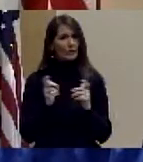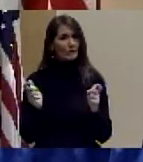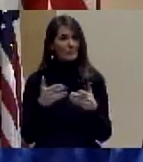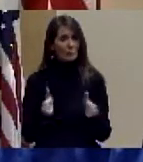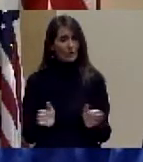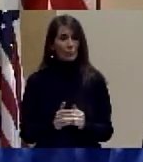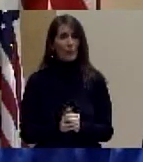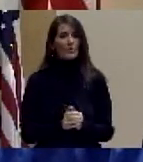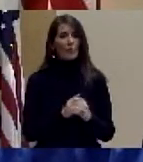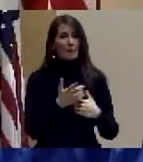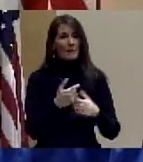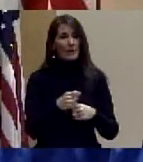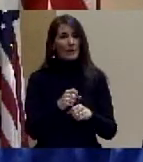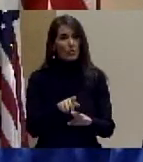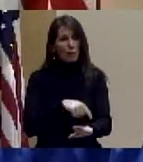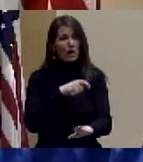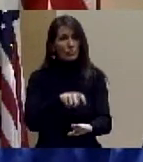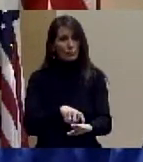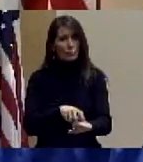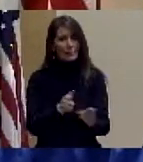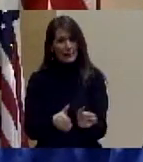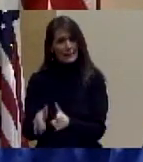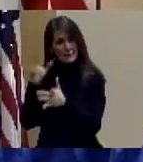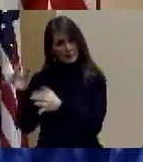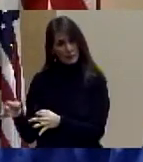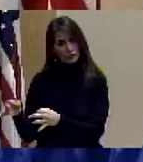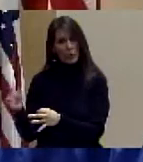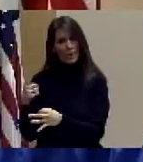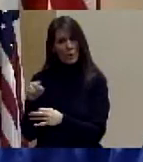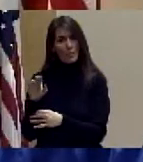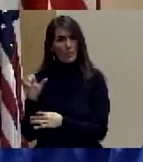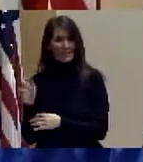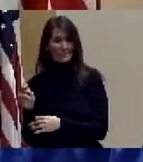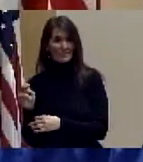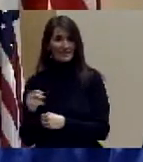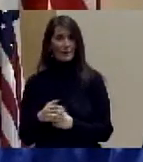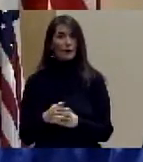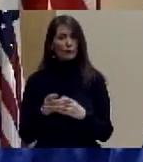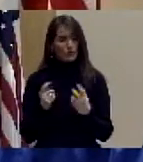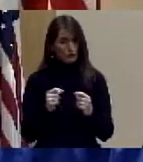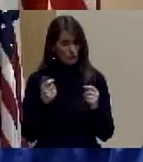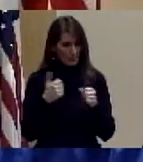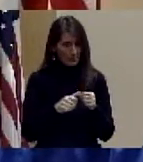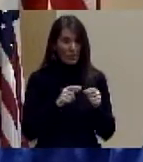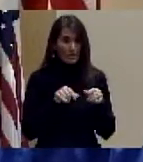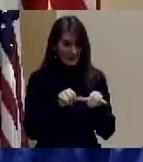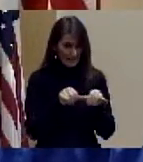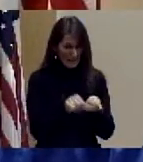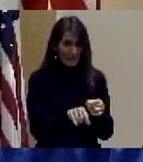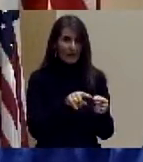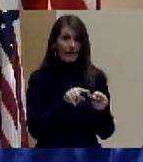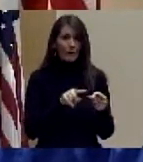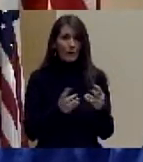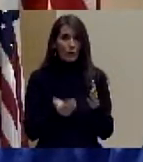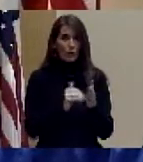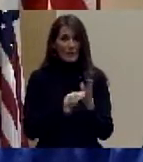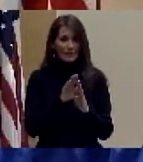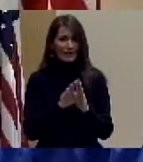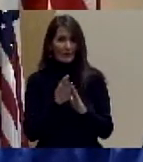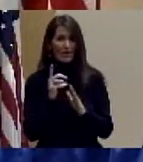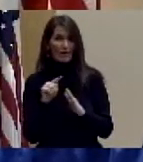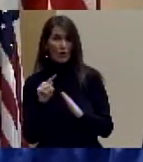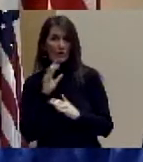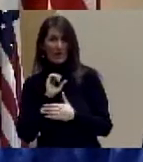planning decisions for Brighton's future based on concepts of sustainability, the redevelopment of aging